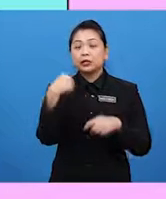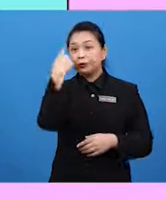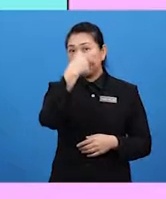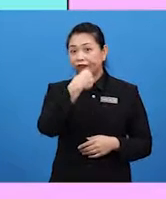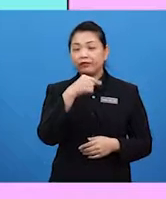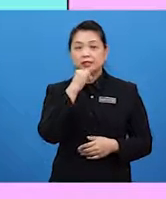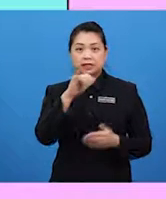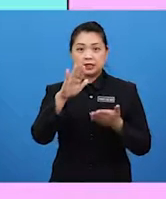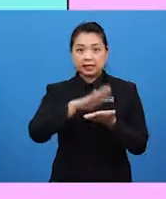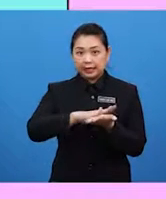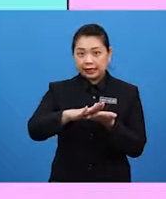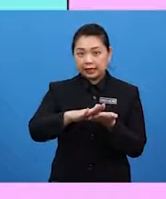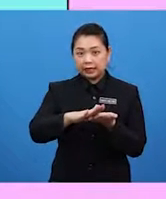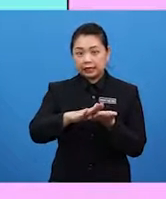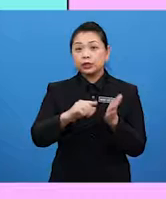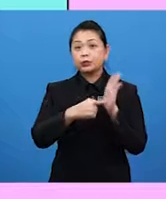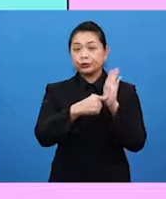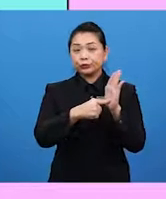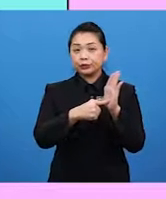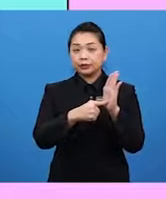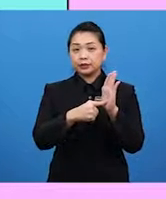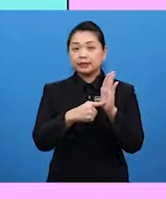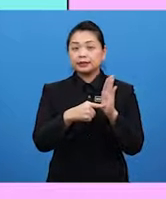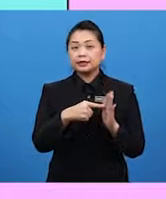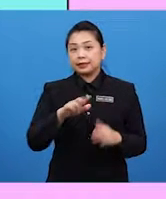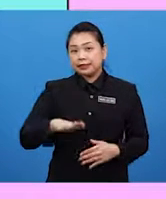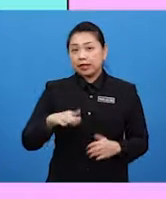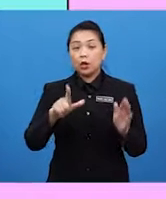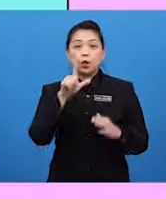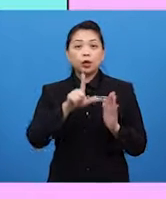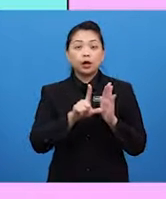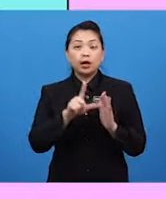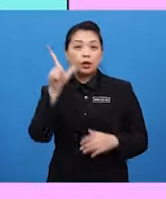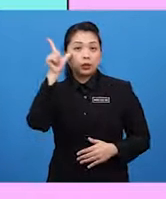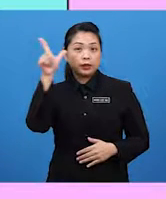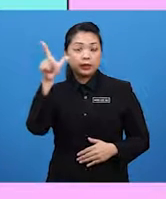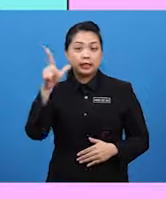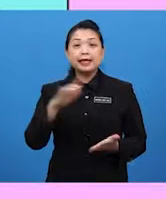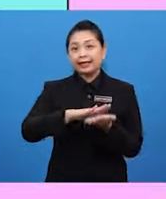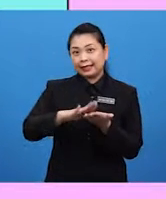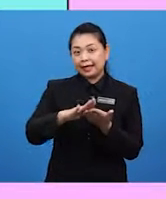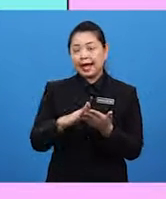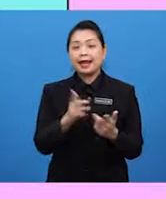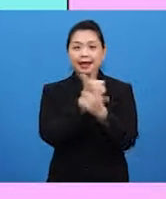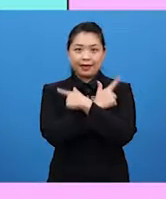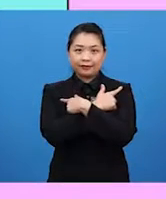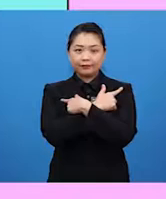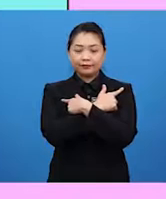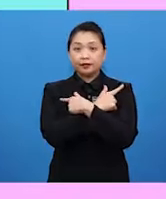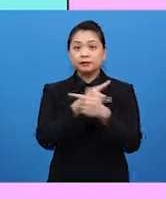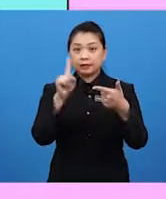clean," symbolizes the child looking sweet and lovable, whereas "your clothes without a